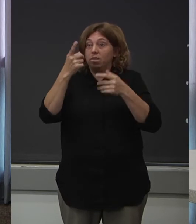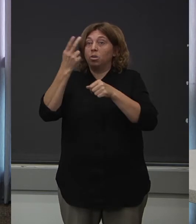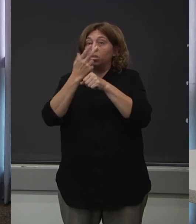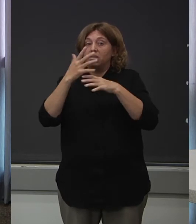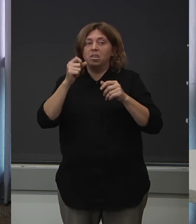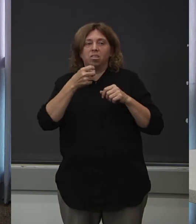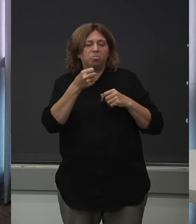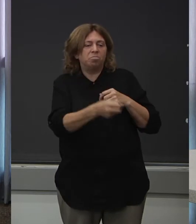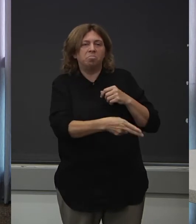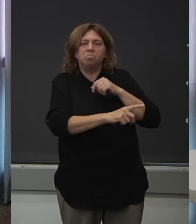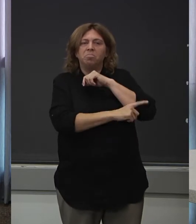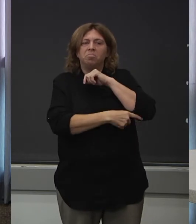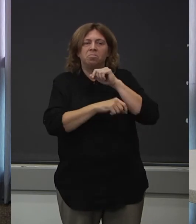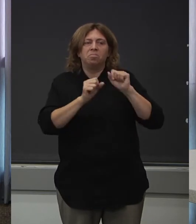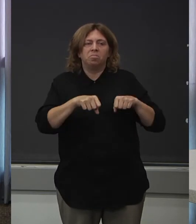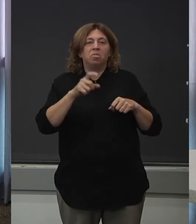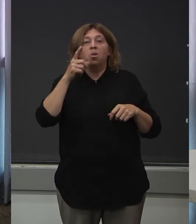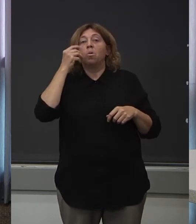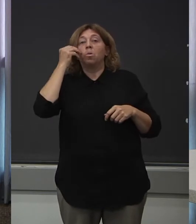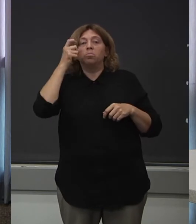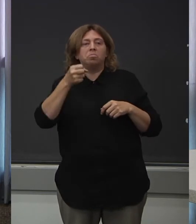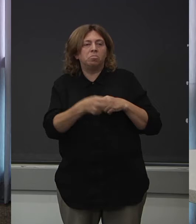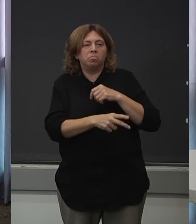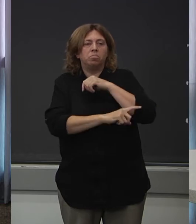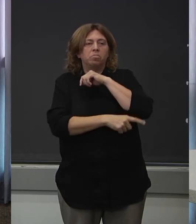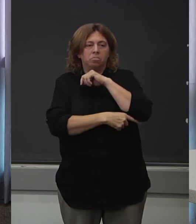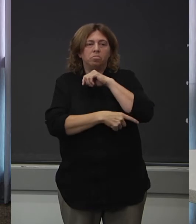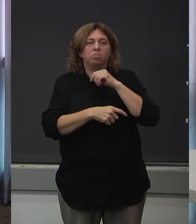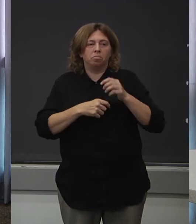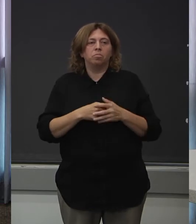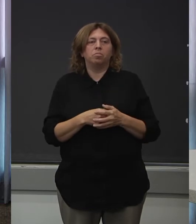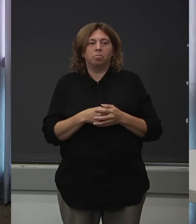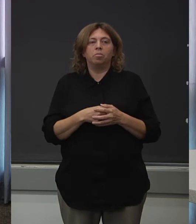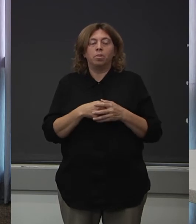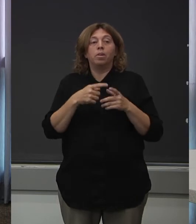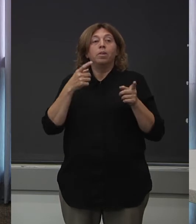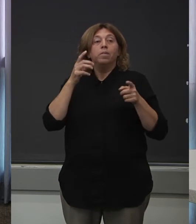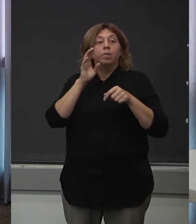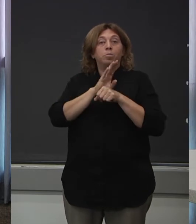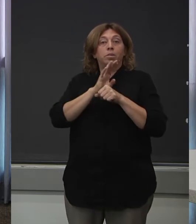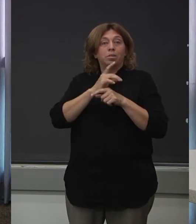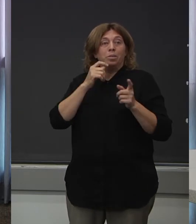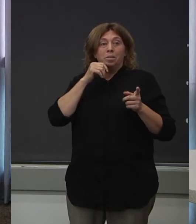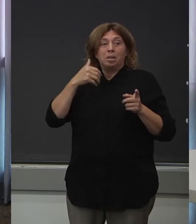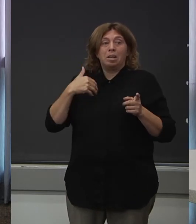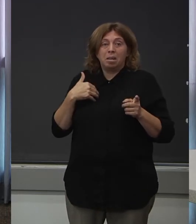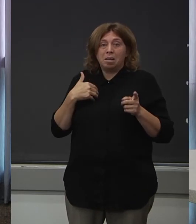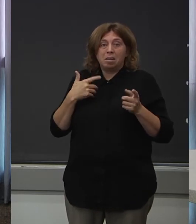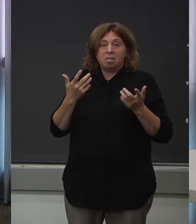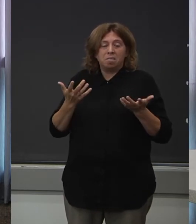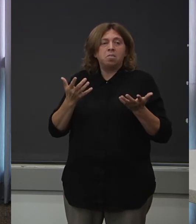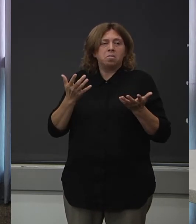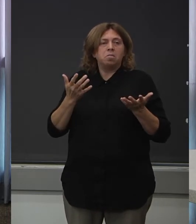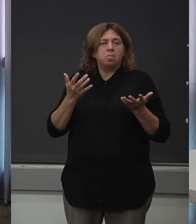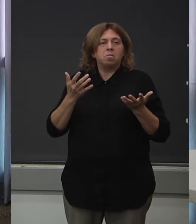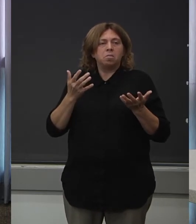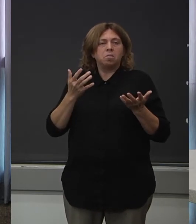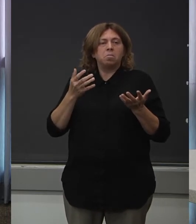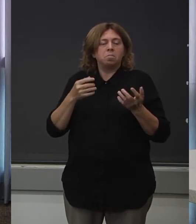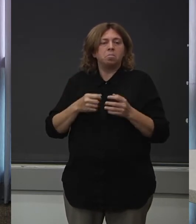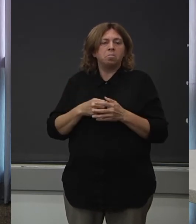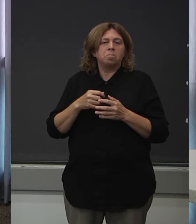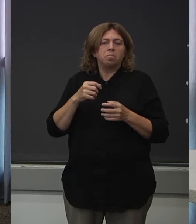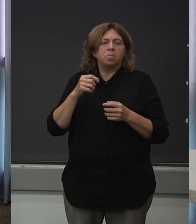not otherwise able to, or not otherwise prepared to wear a mask. And frankly, I'd also keep a stock of face shields like this on that I